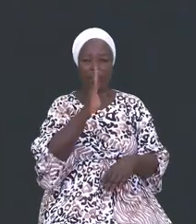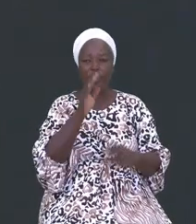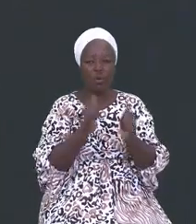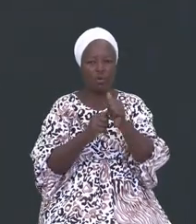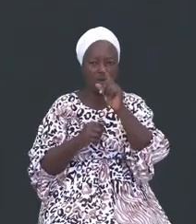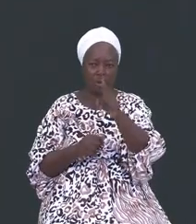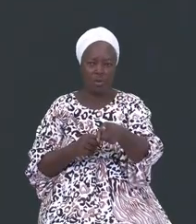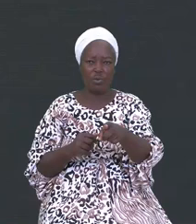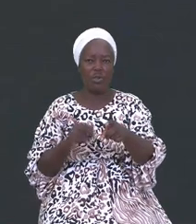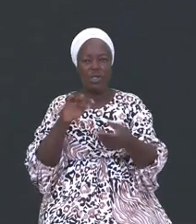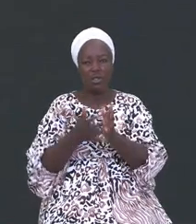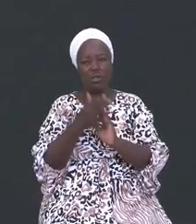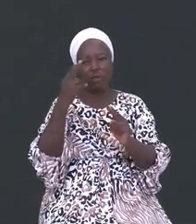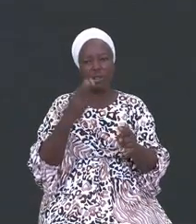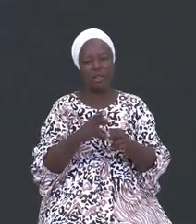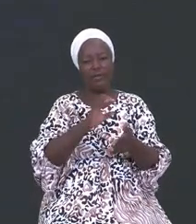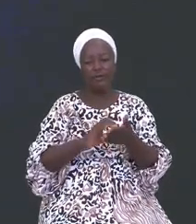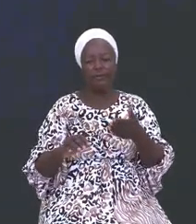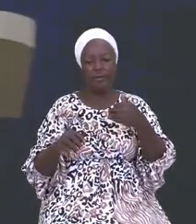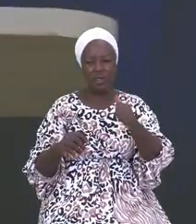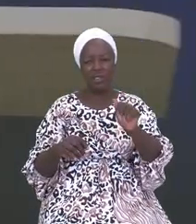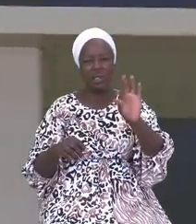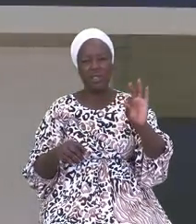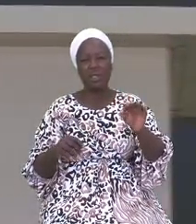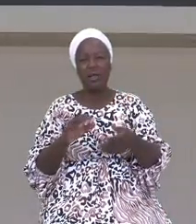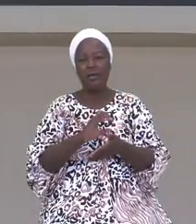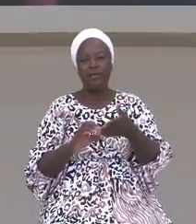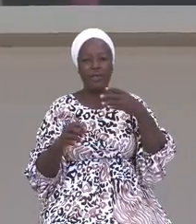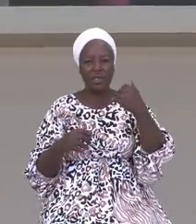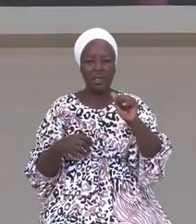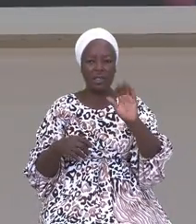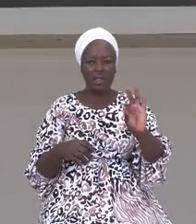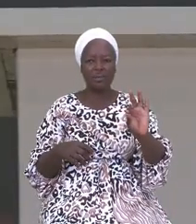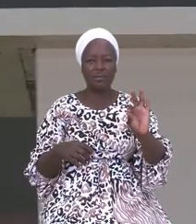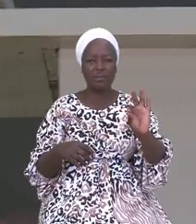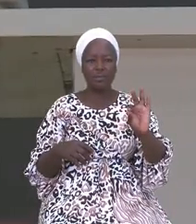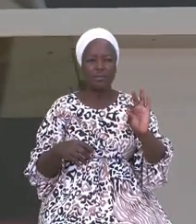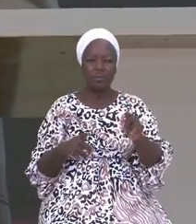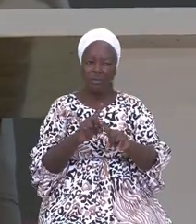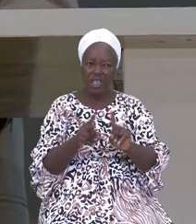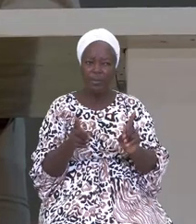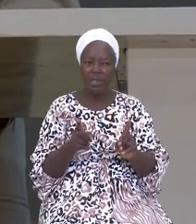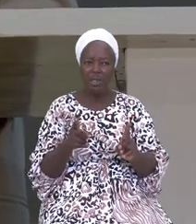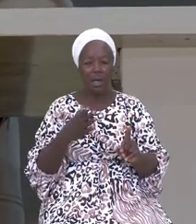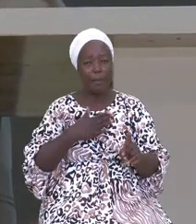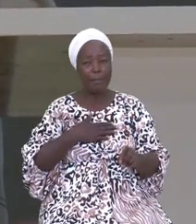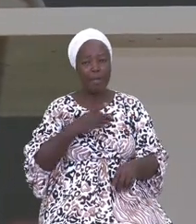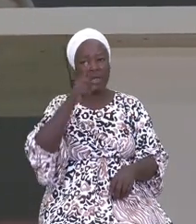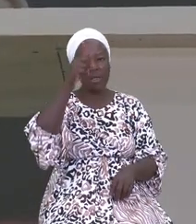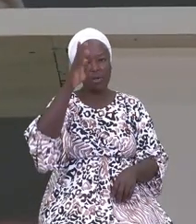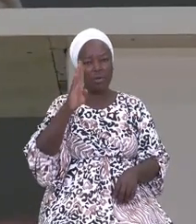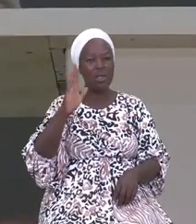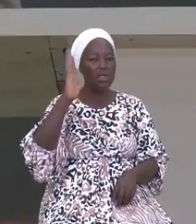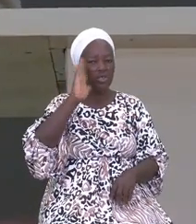you. Look at verse 19. In verse 19, but my God